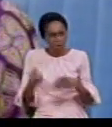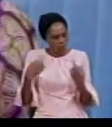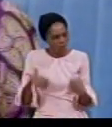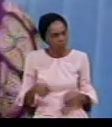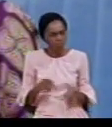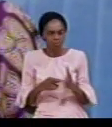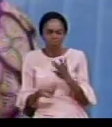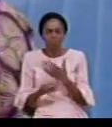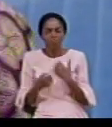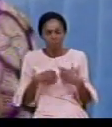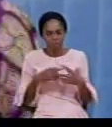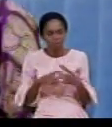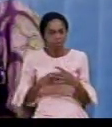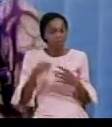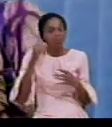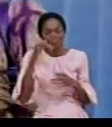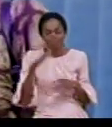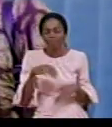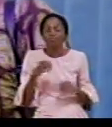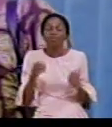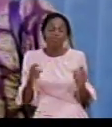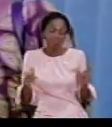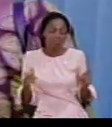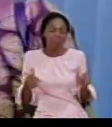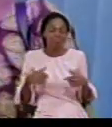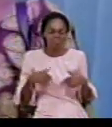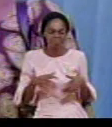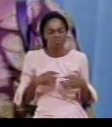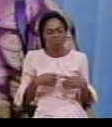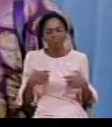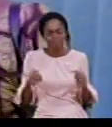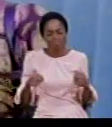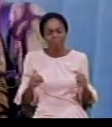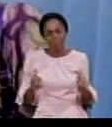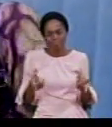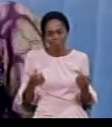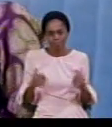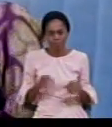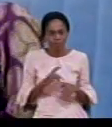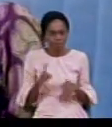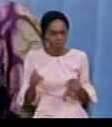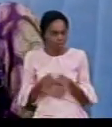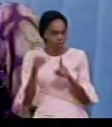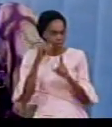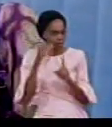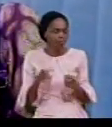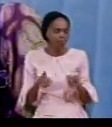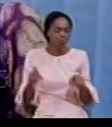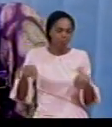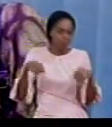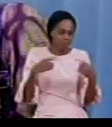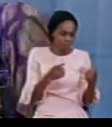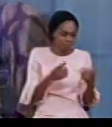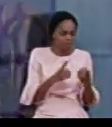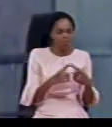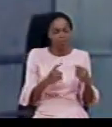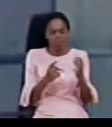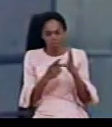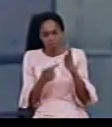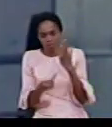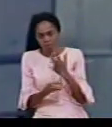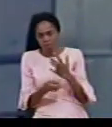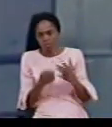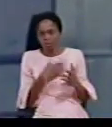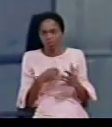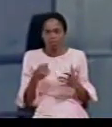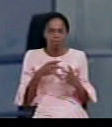started. I said, okay, I will try and manage and come. So as I now went to the crusade, and